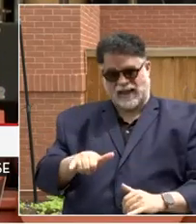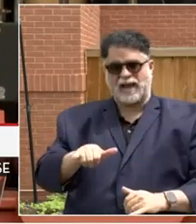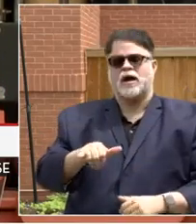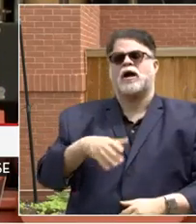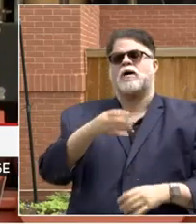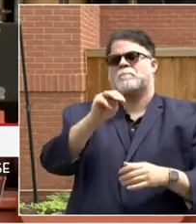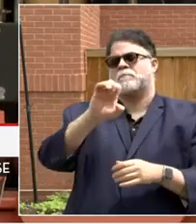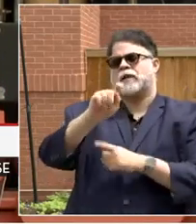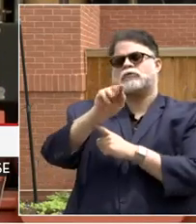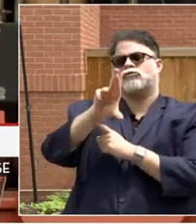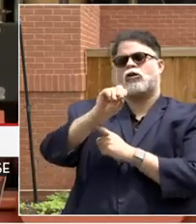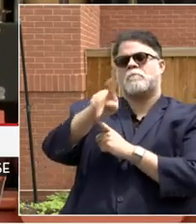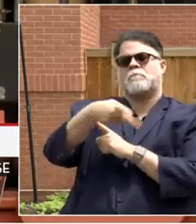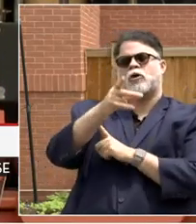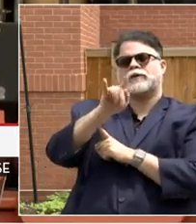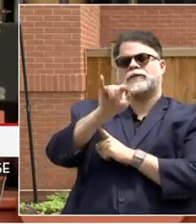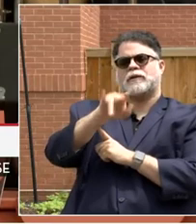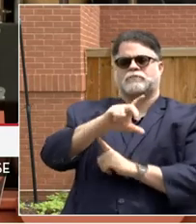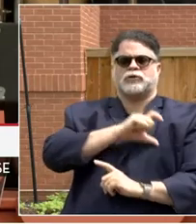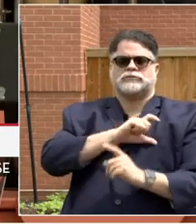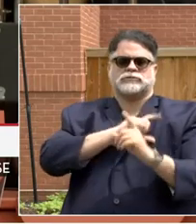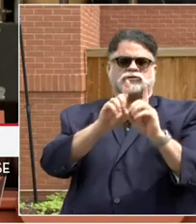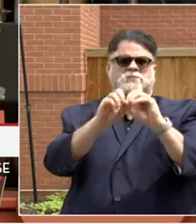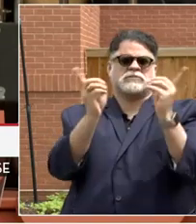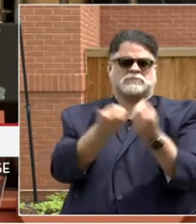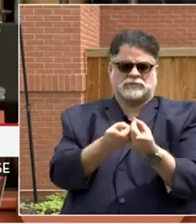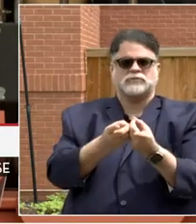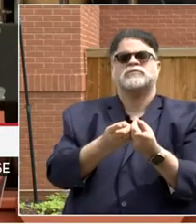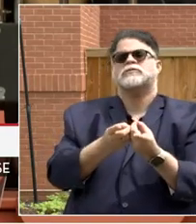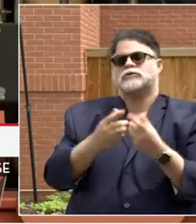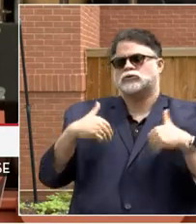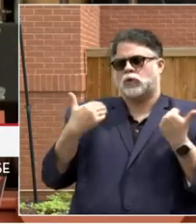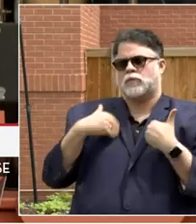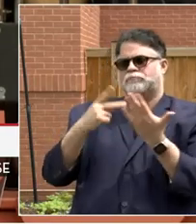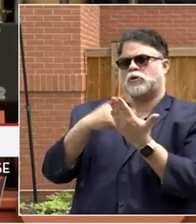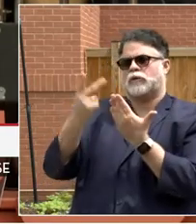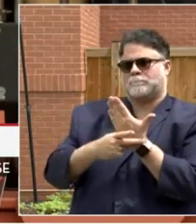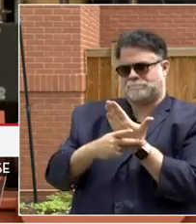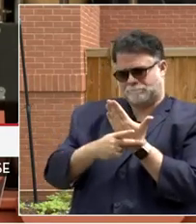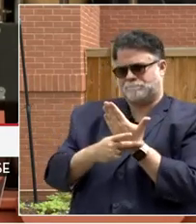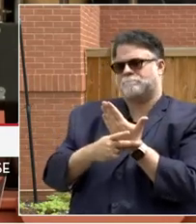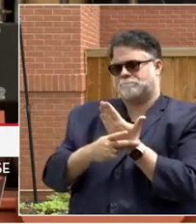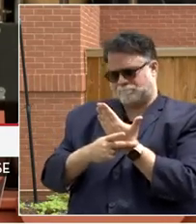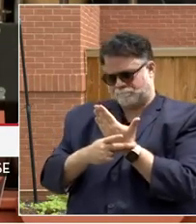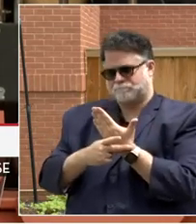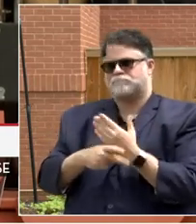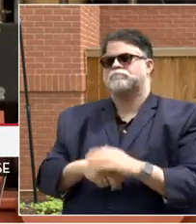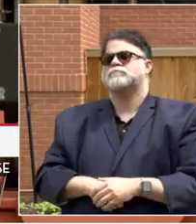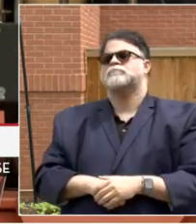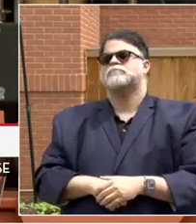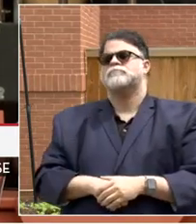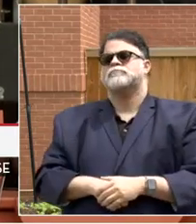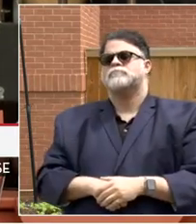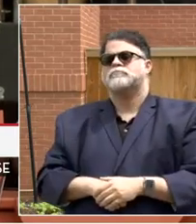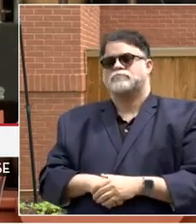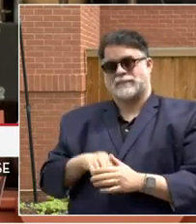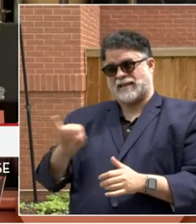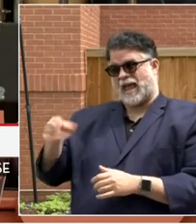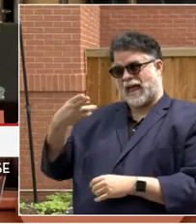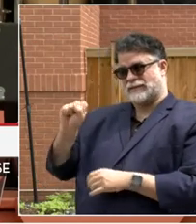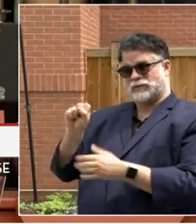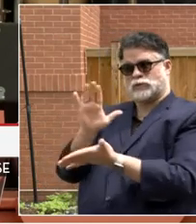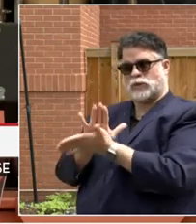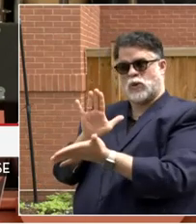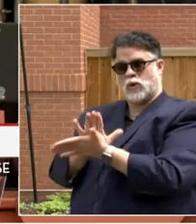young people in high school as high school students, where they're paid to go to school and paid